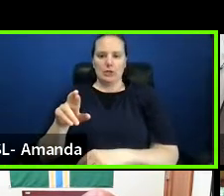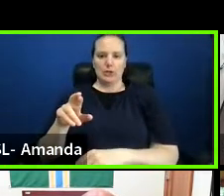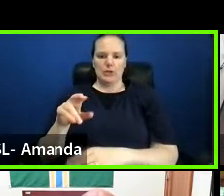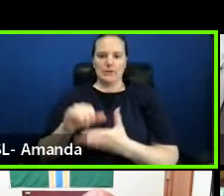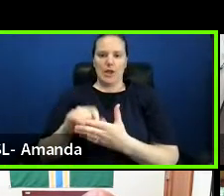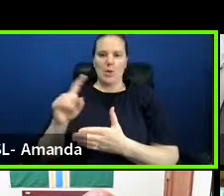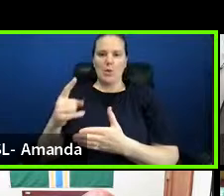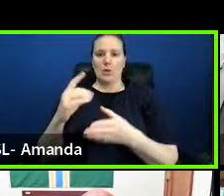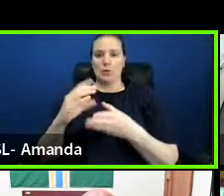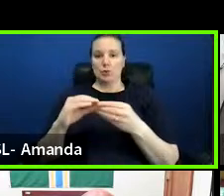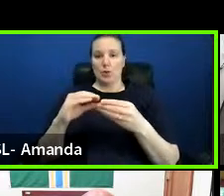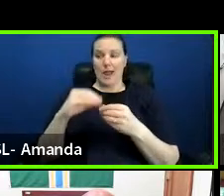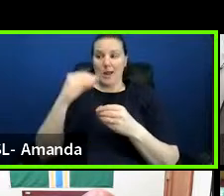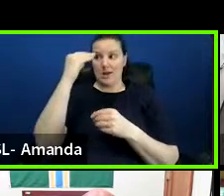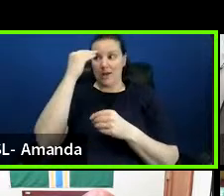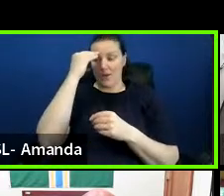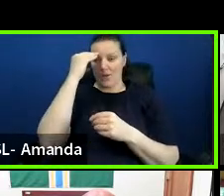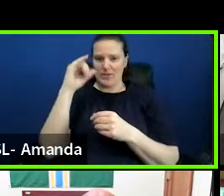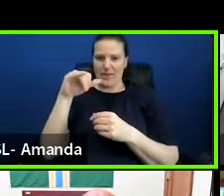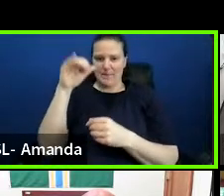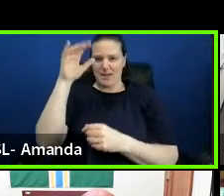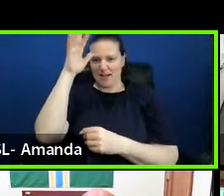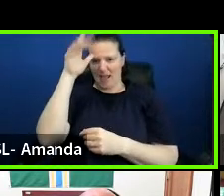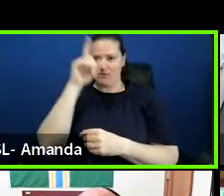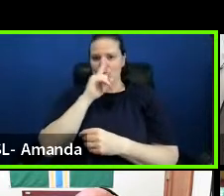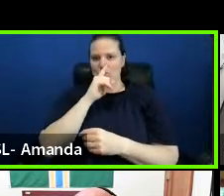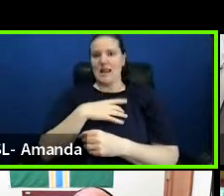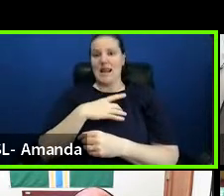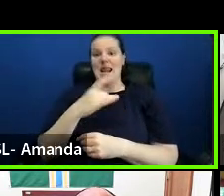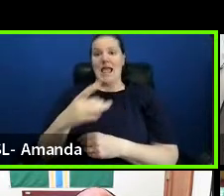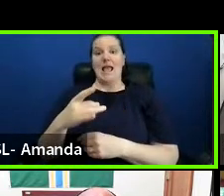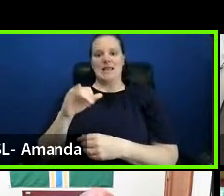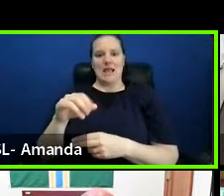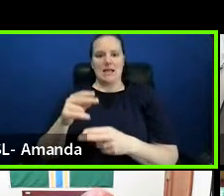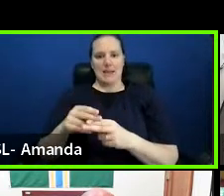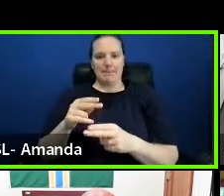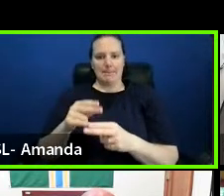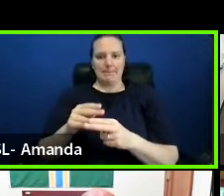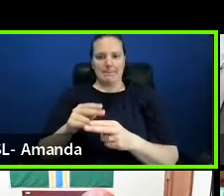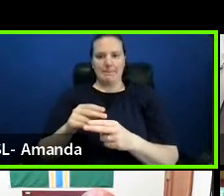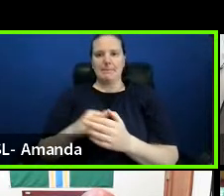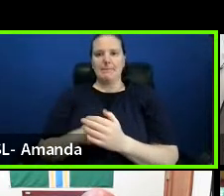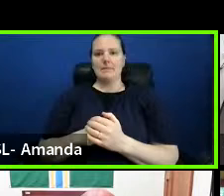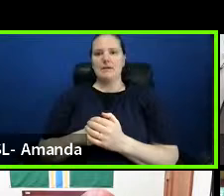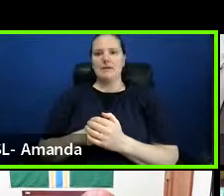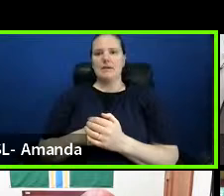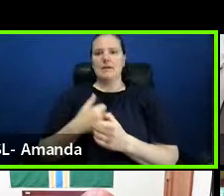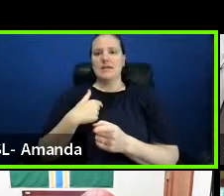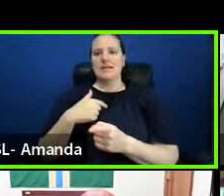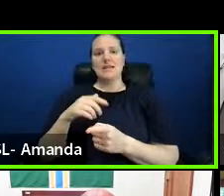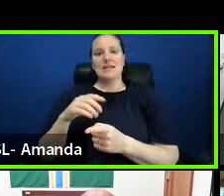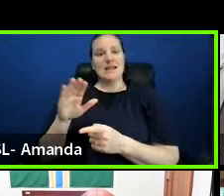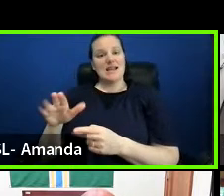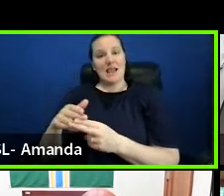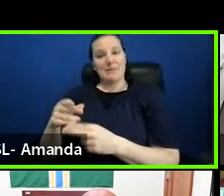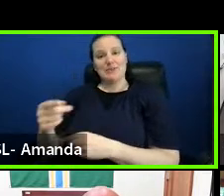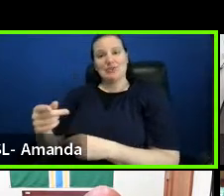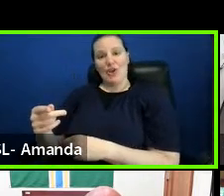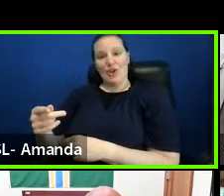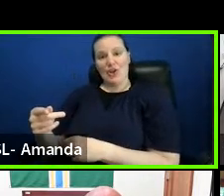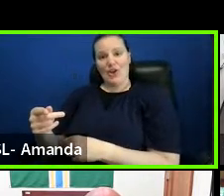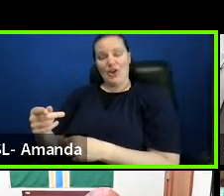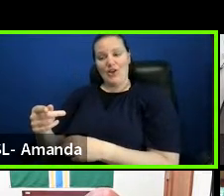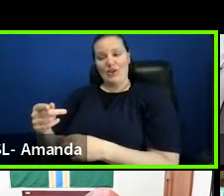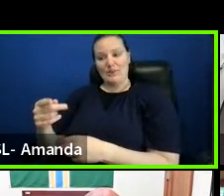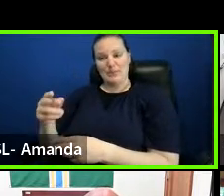only story I know about it is that my dad really liked that name. And in fact, he had a dog named Peter before he had me.